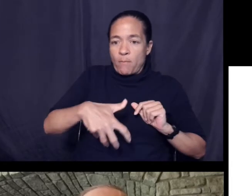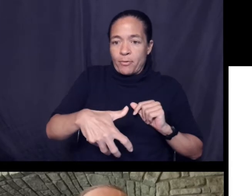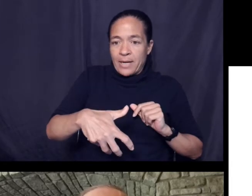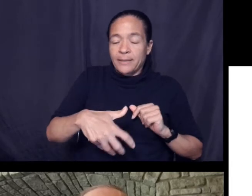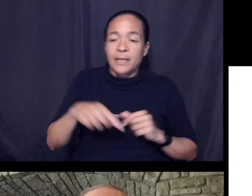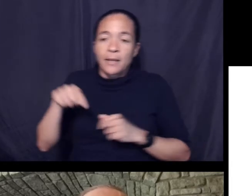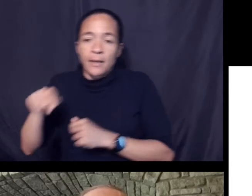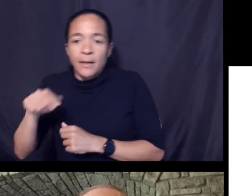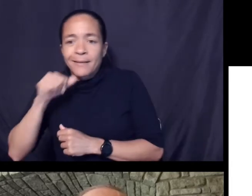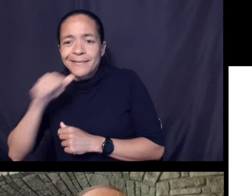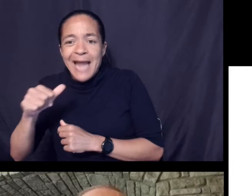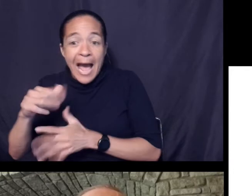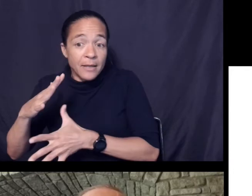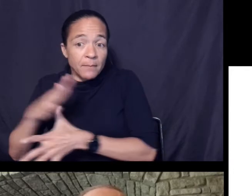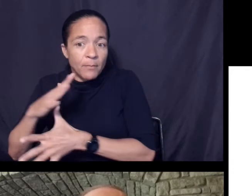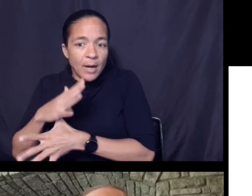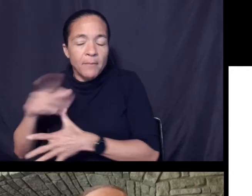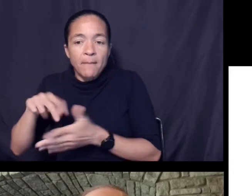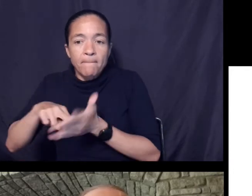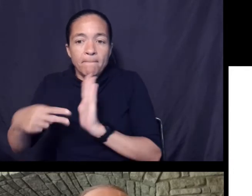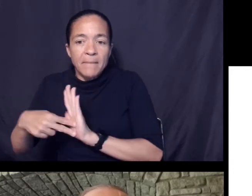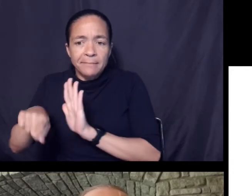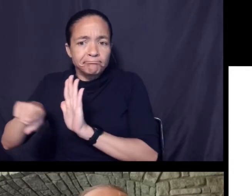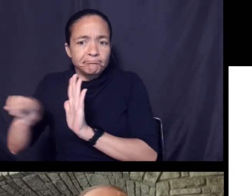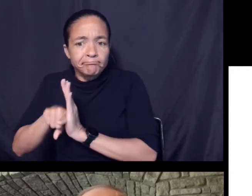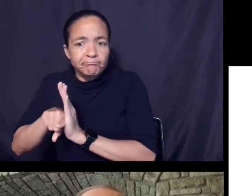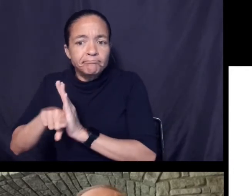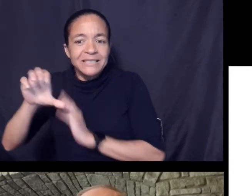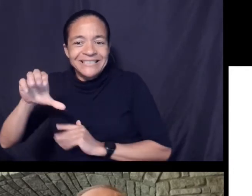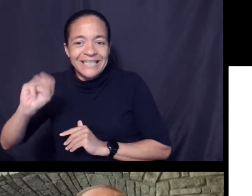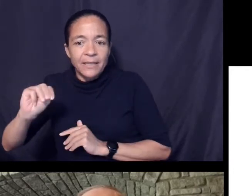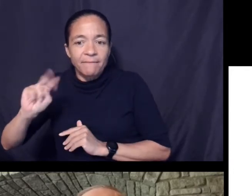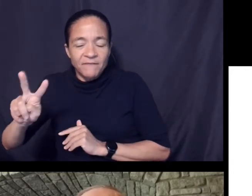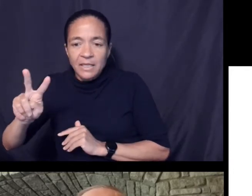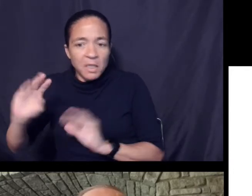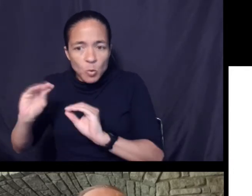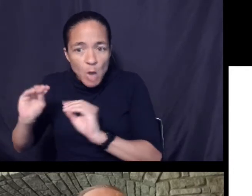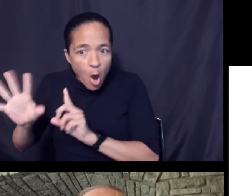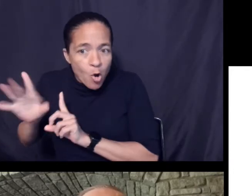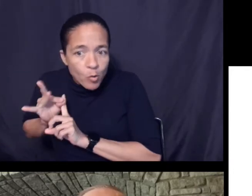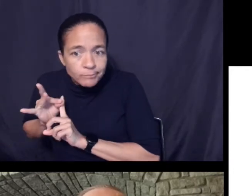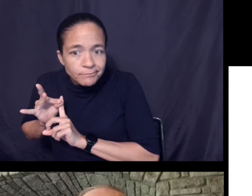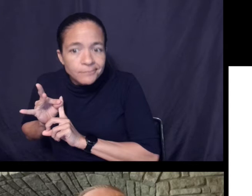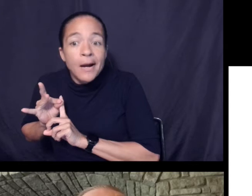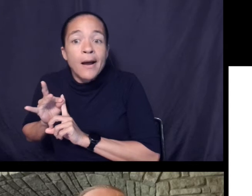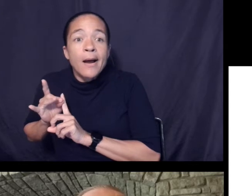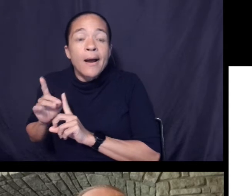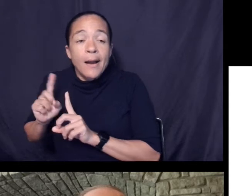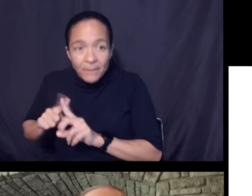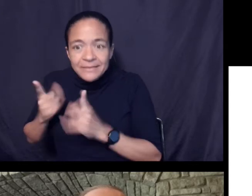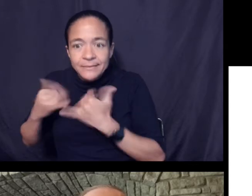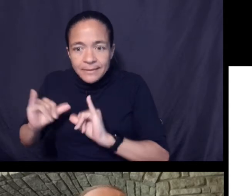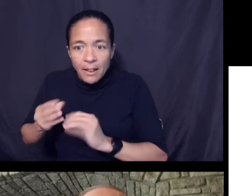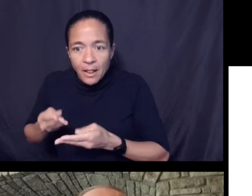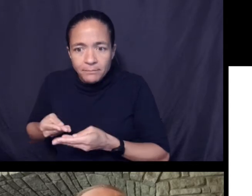during pregnancy. Non-primary is that she was tested negative for CMV, but she passes